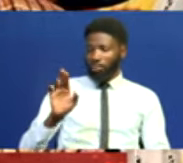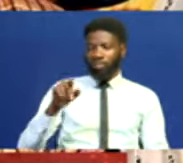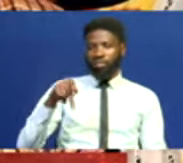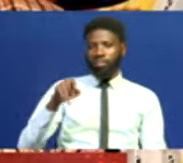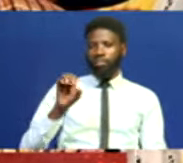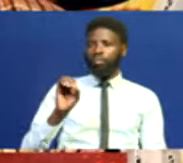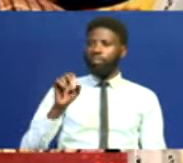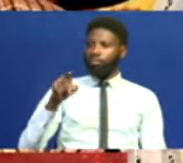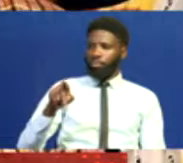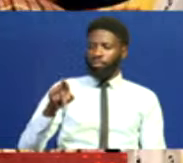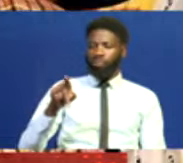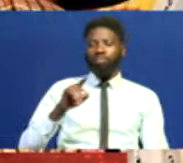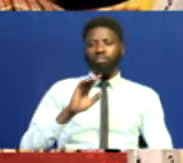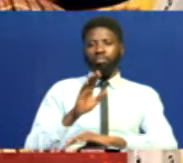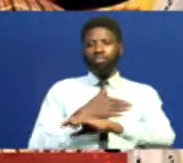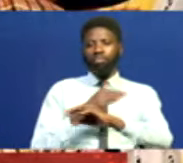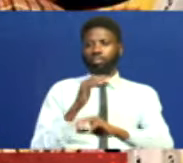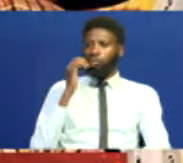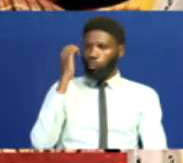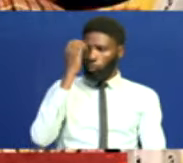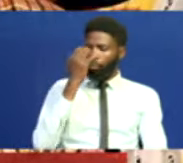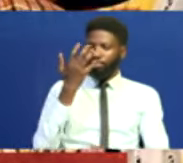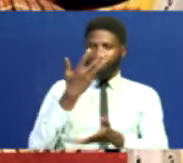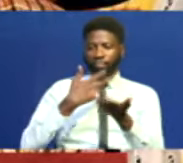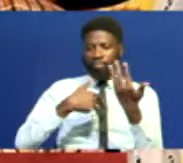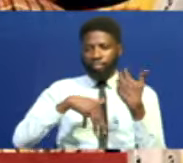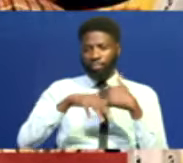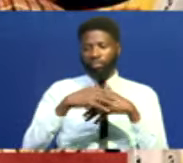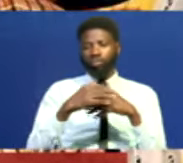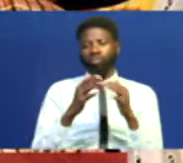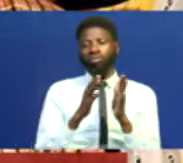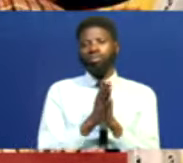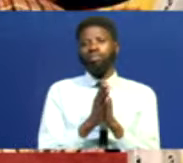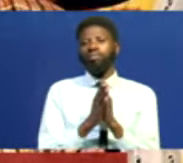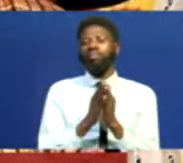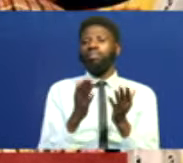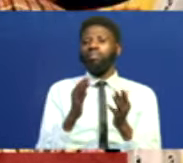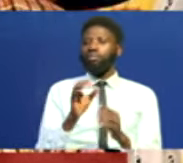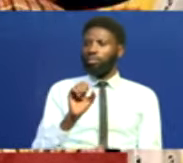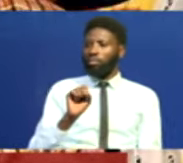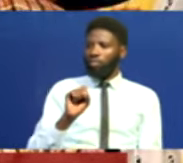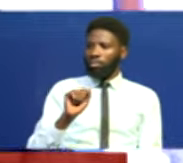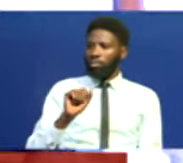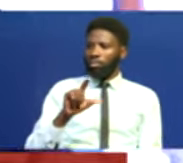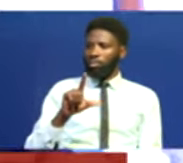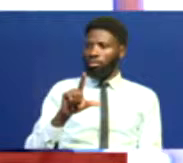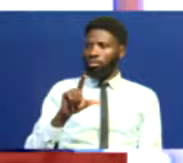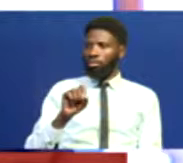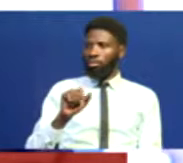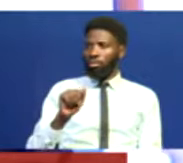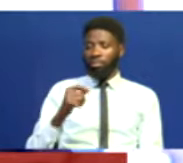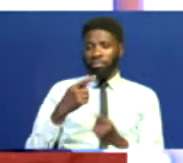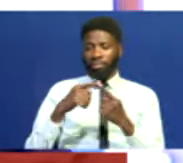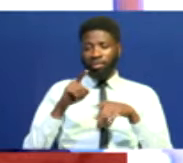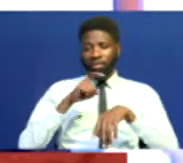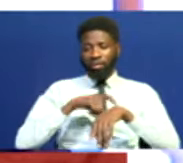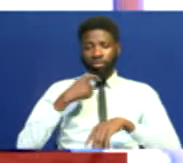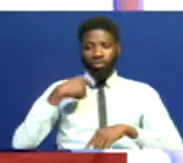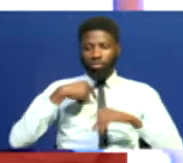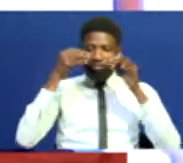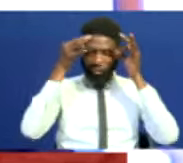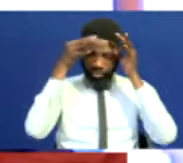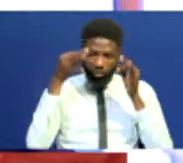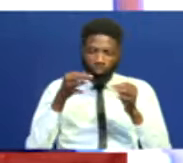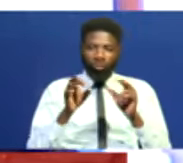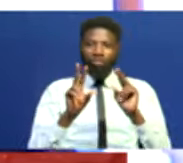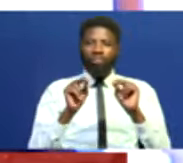music from Europe, and then we also tried some salsa. But when we settled and said no, we